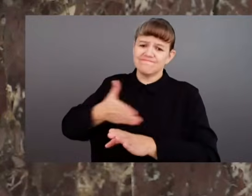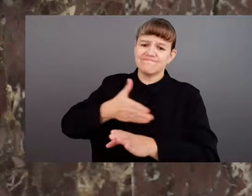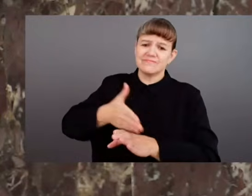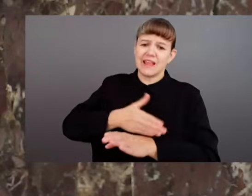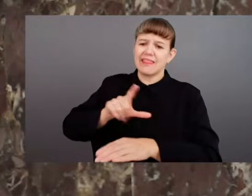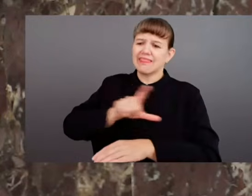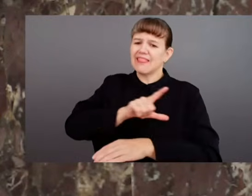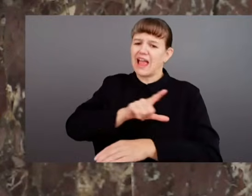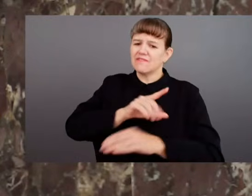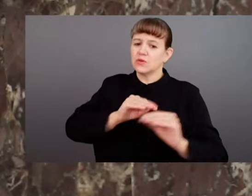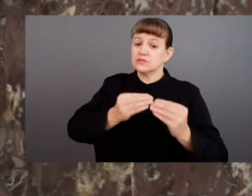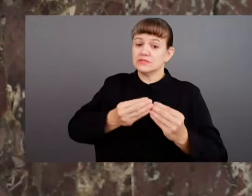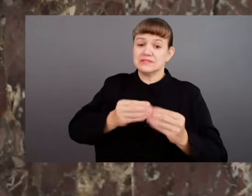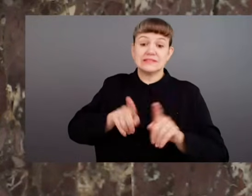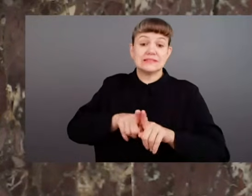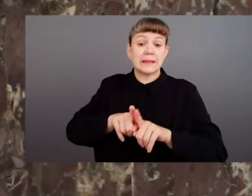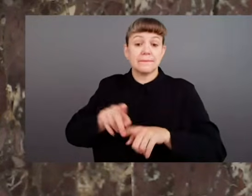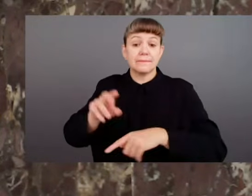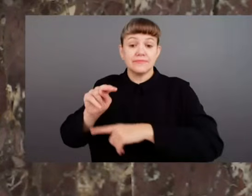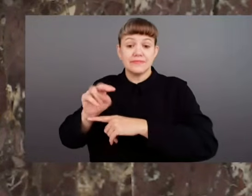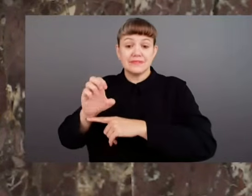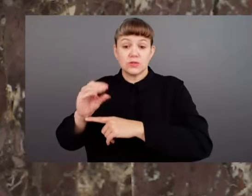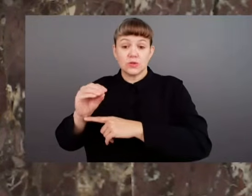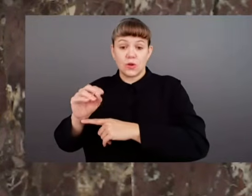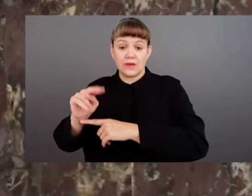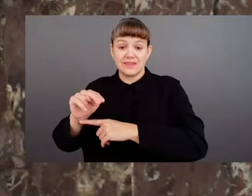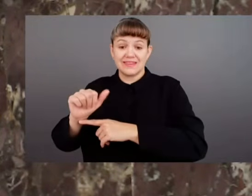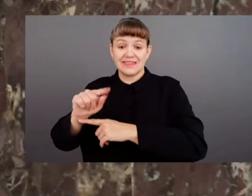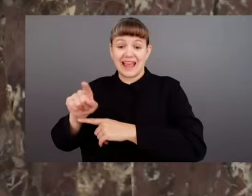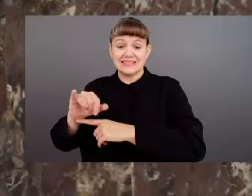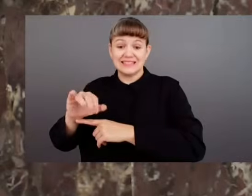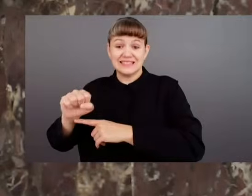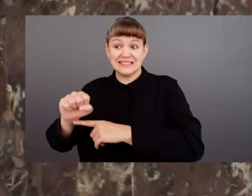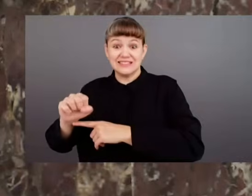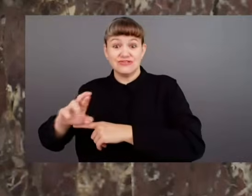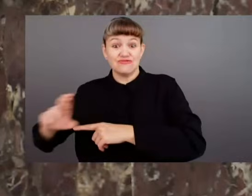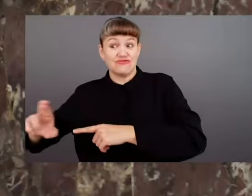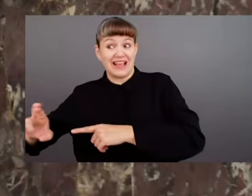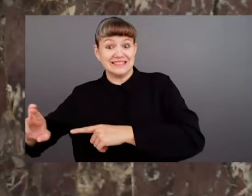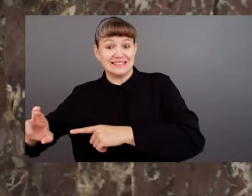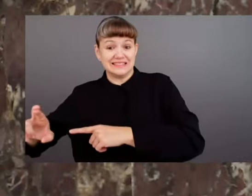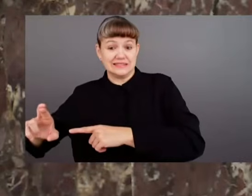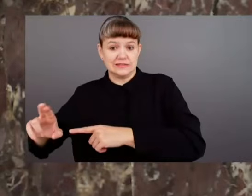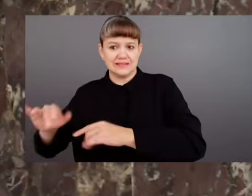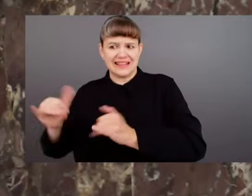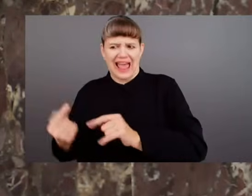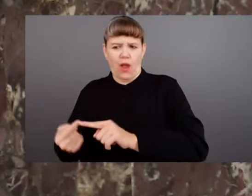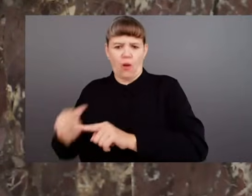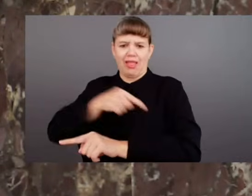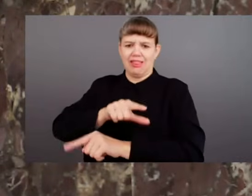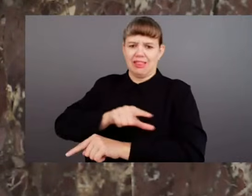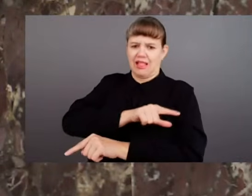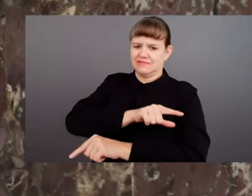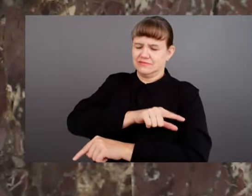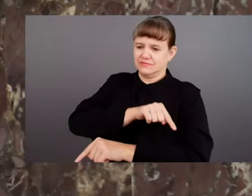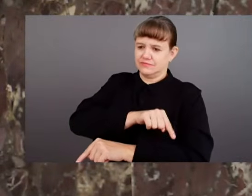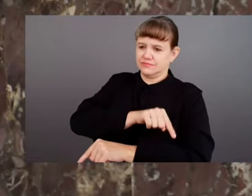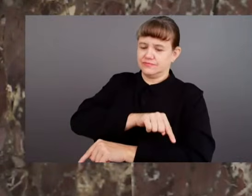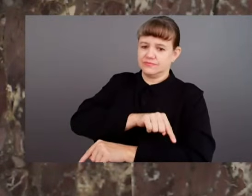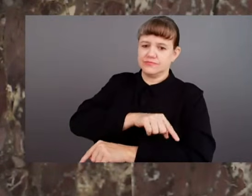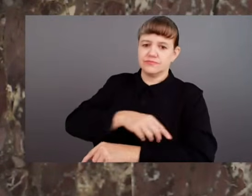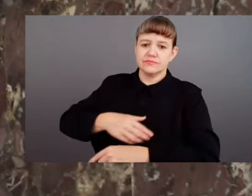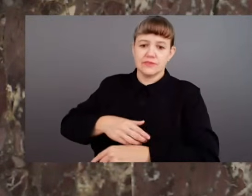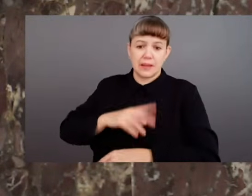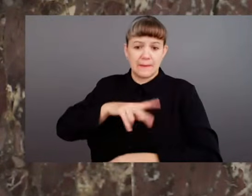very easy to condemn. I personally condemn both Antifa and neo-Nazis. Mr.